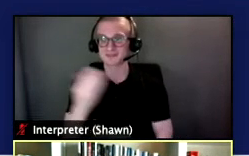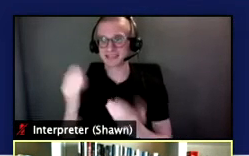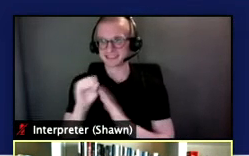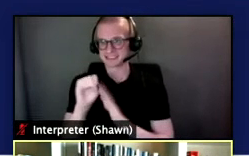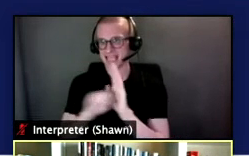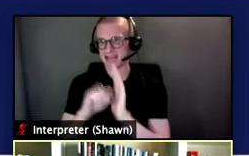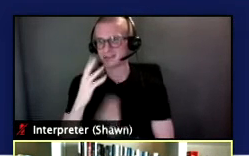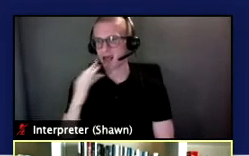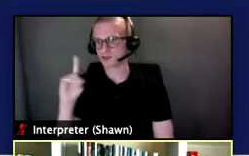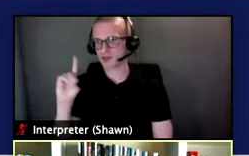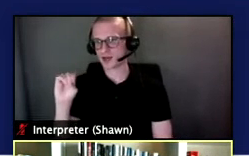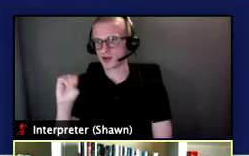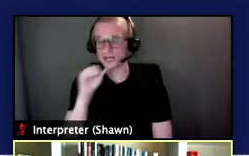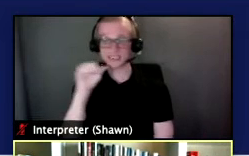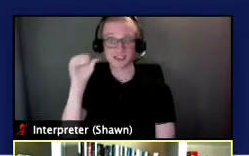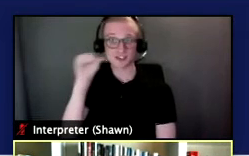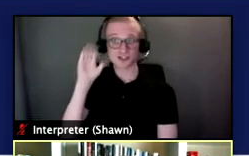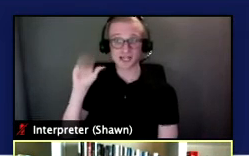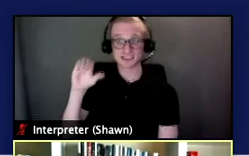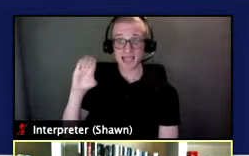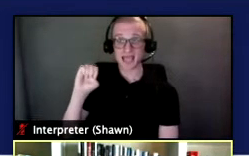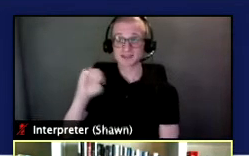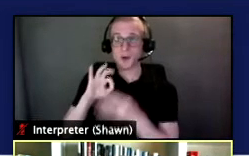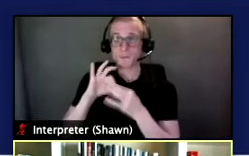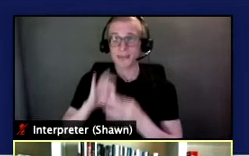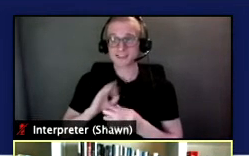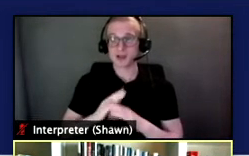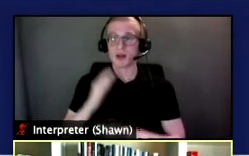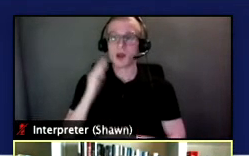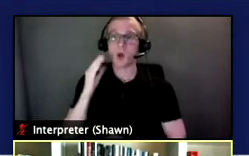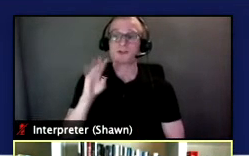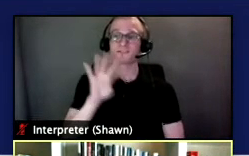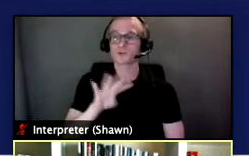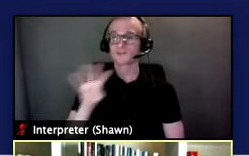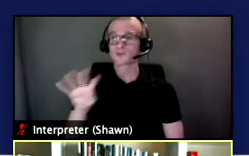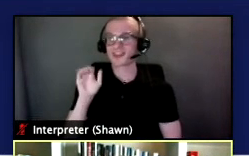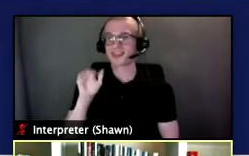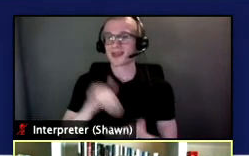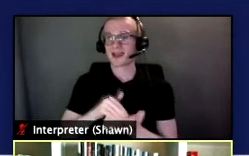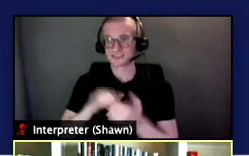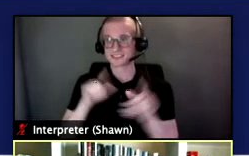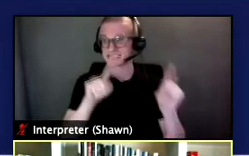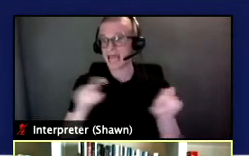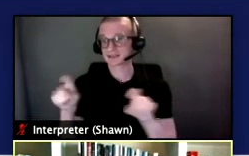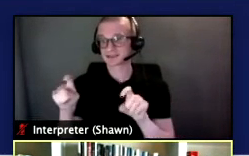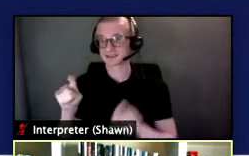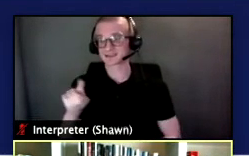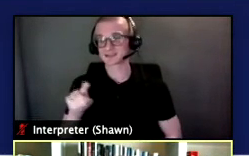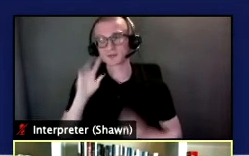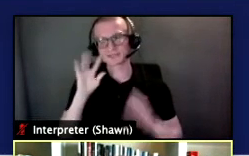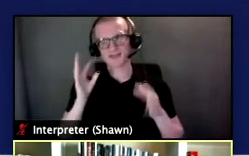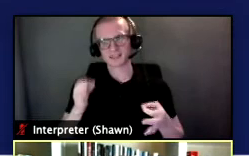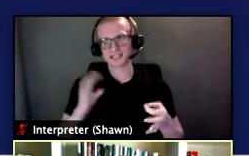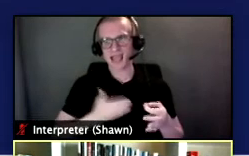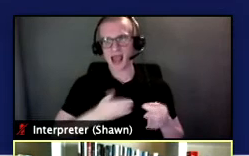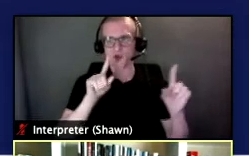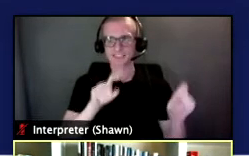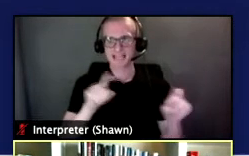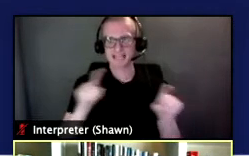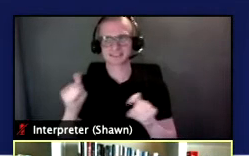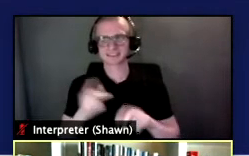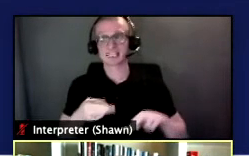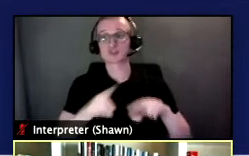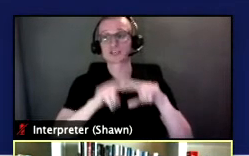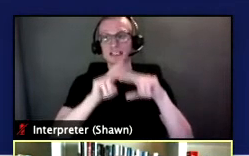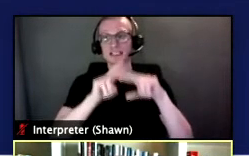Yesterday's cases were based on over 44,000 tests. So certainly our testing is going up. So we do identify